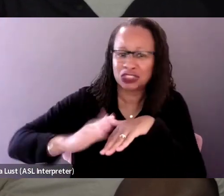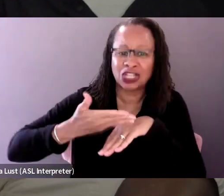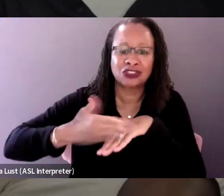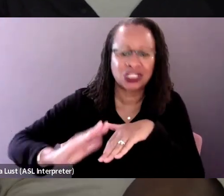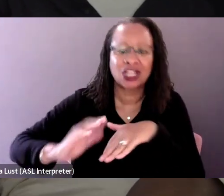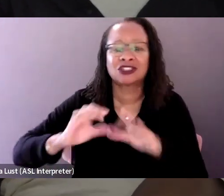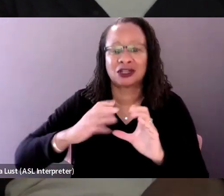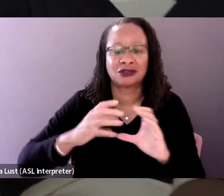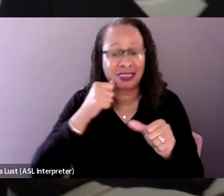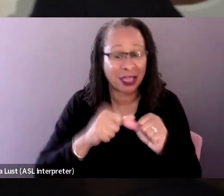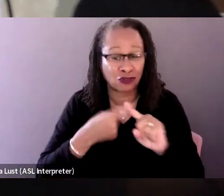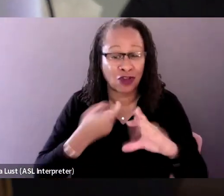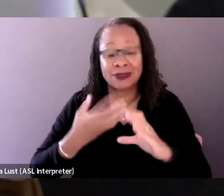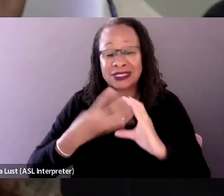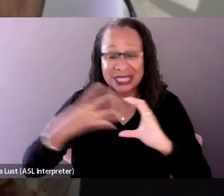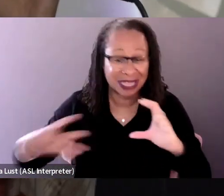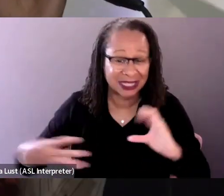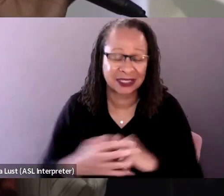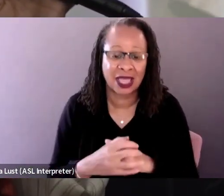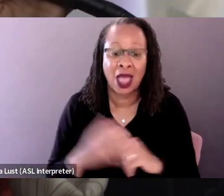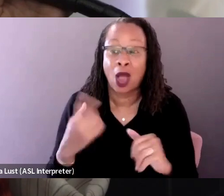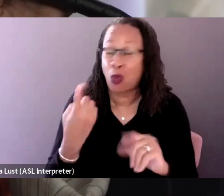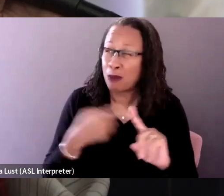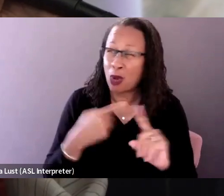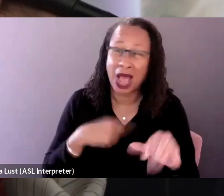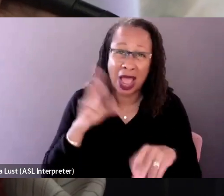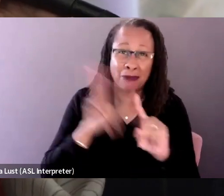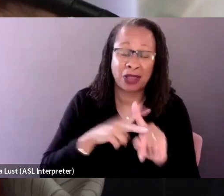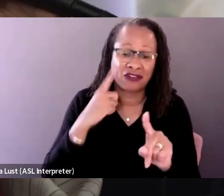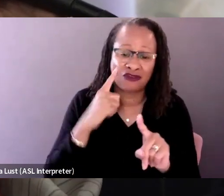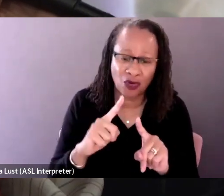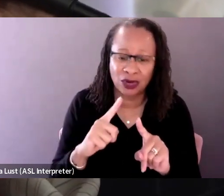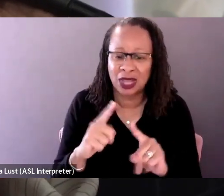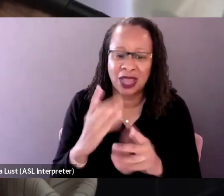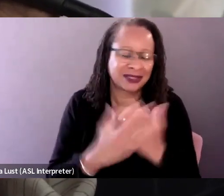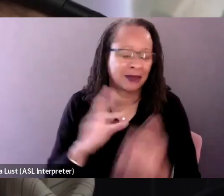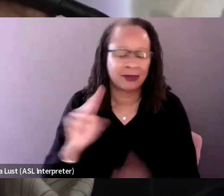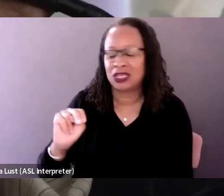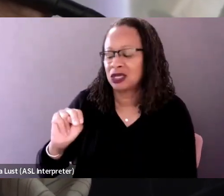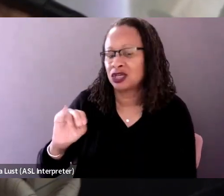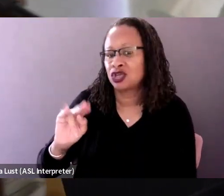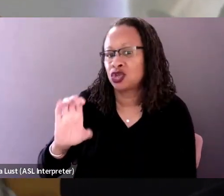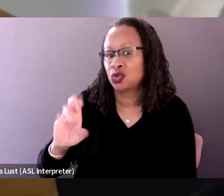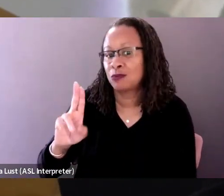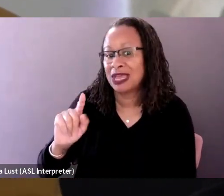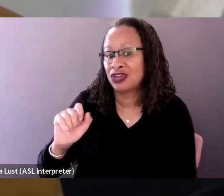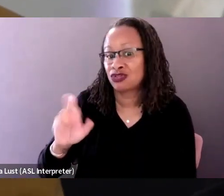me, I had applied for some incubator, and I was moved to the next round.